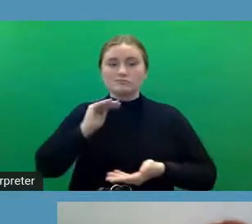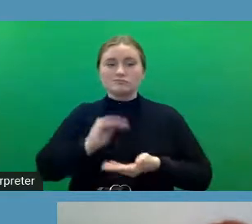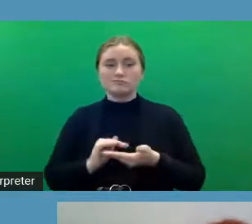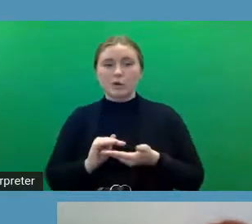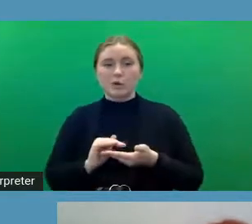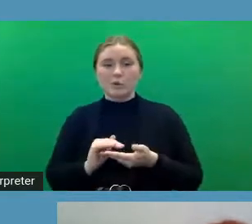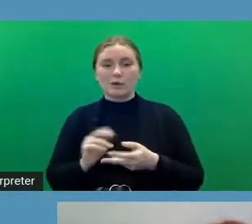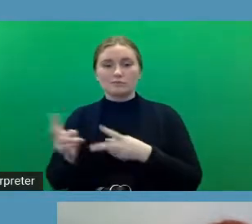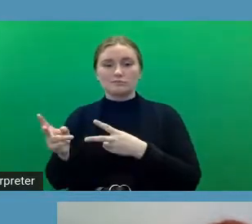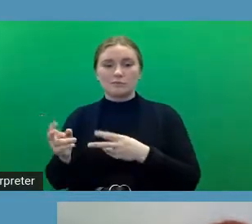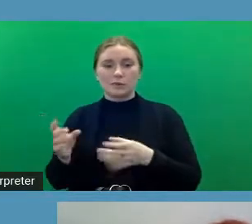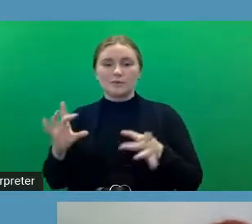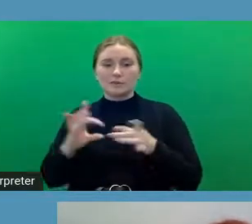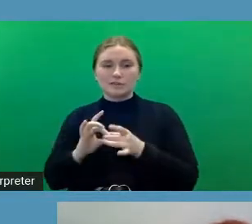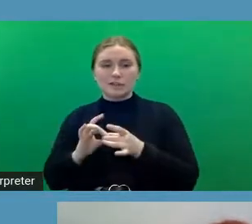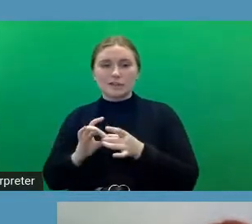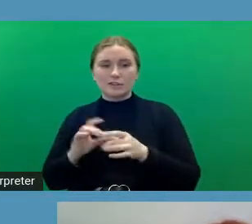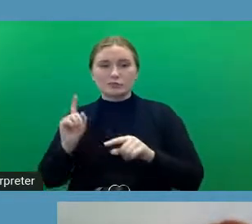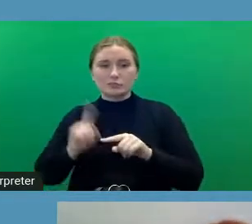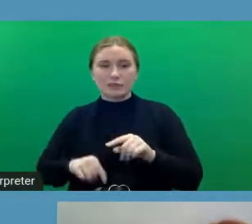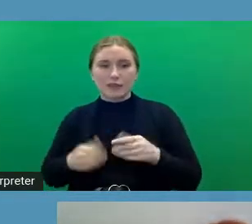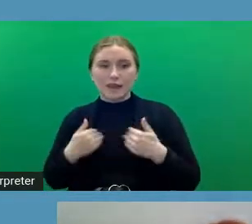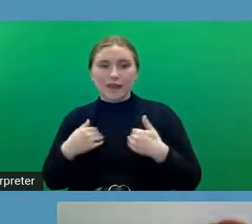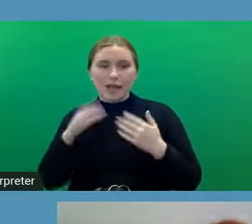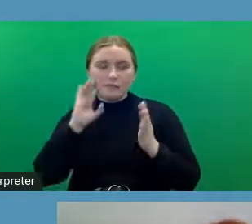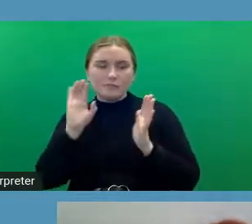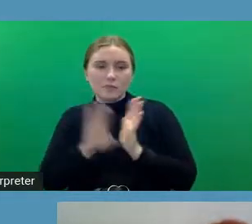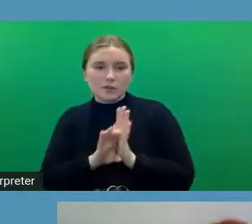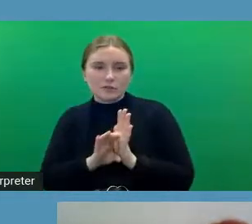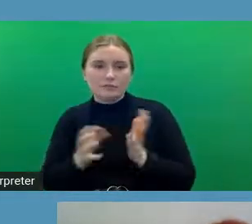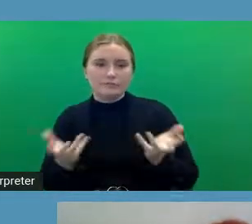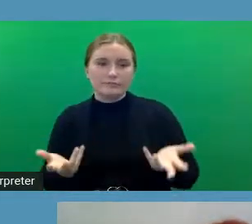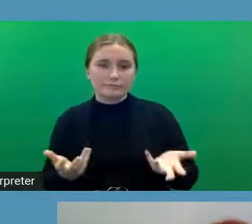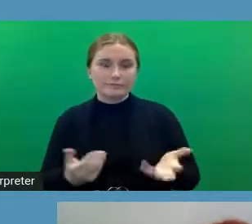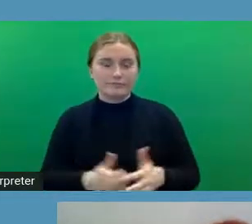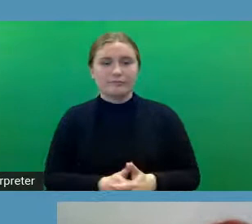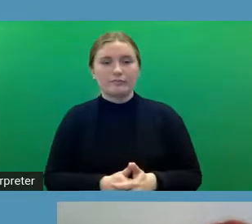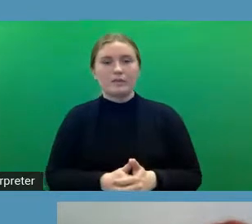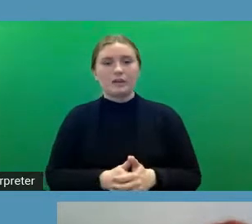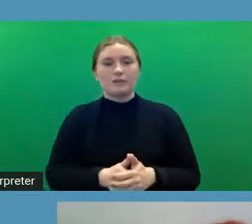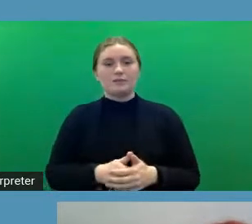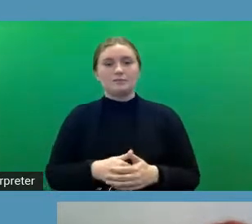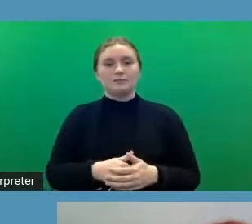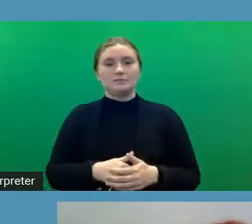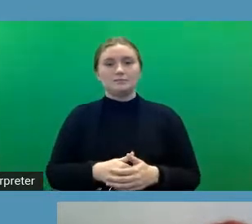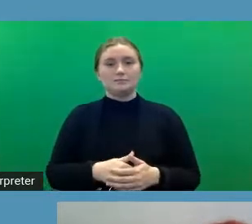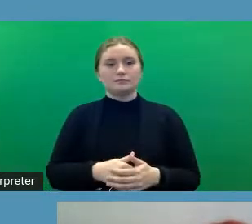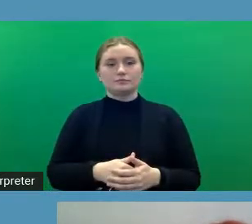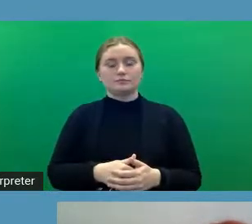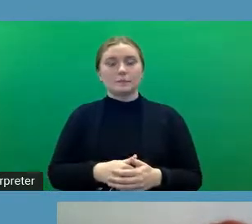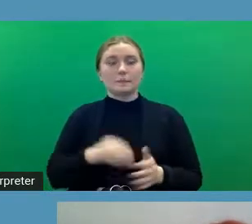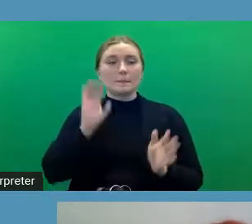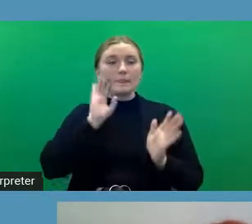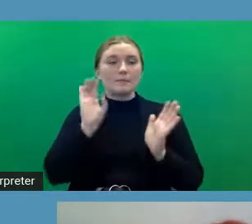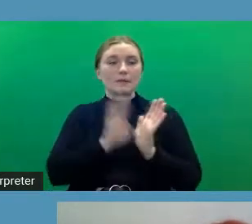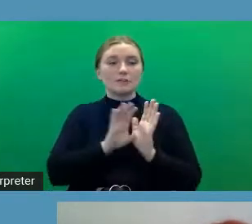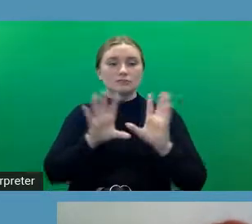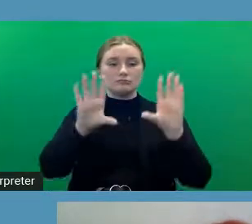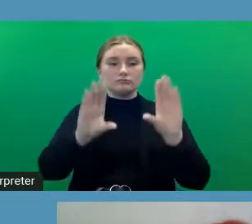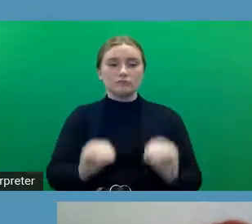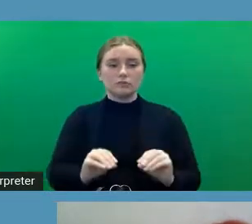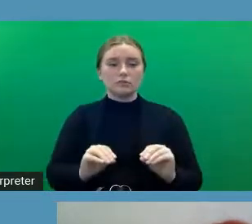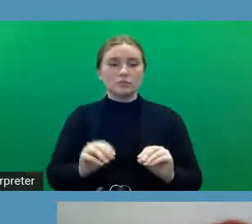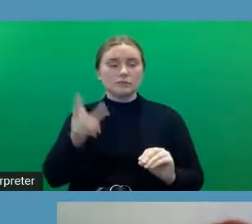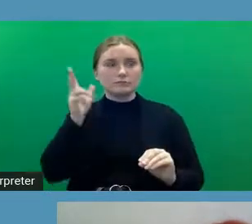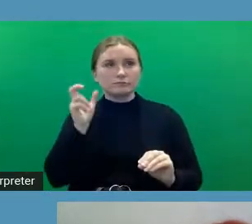off. To tell if you have really good alt text or not, disable the images, and does the interface still make sense? If